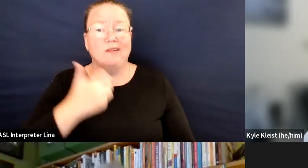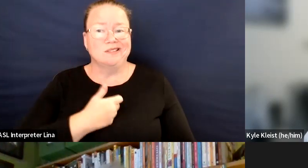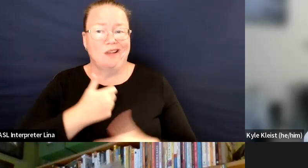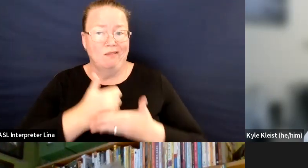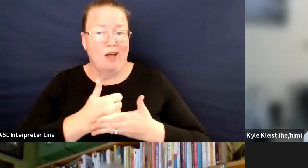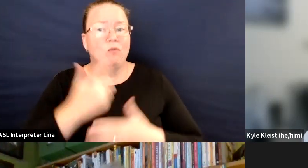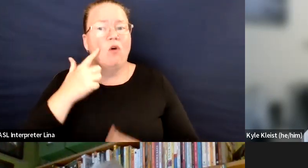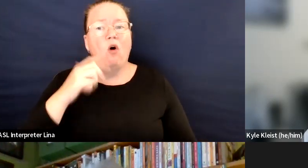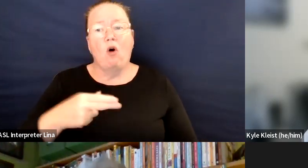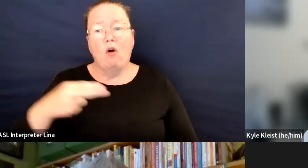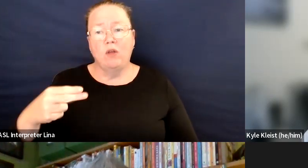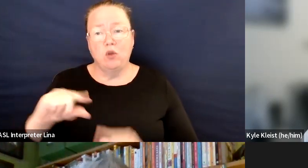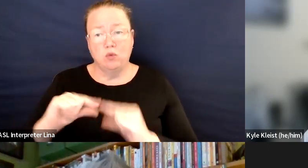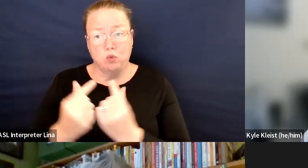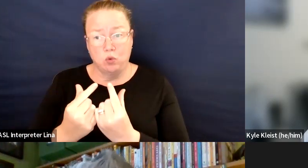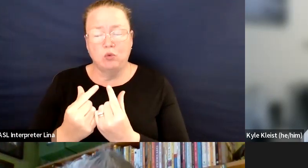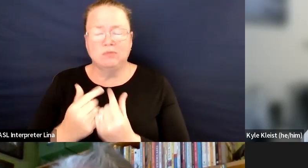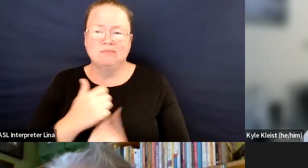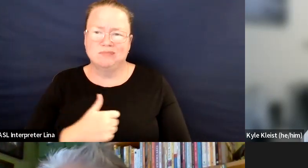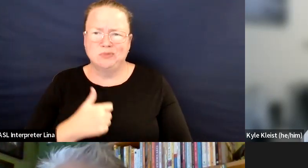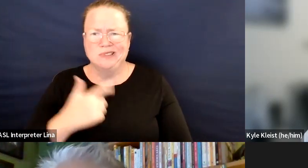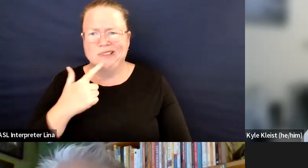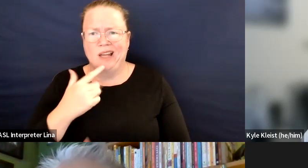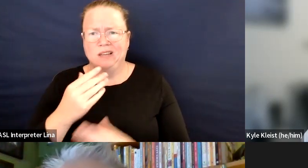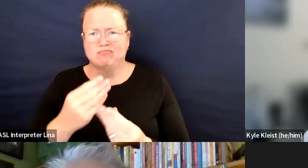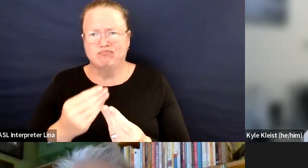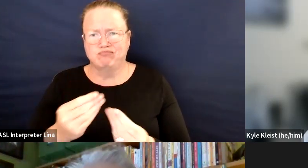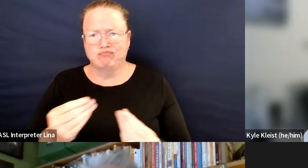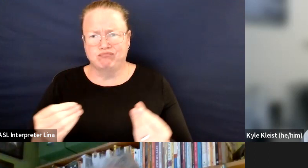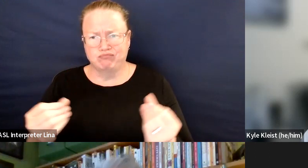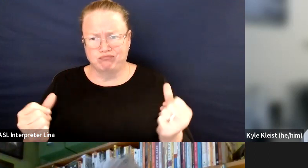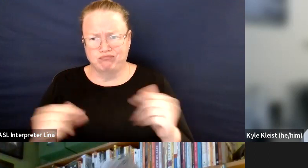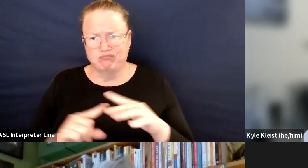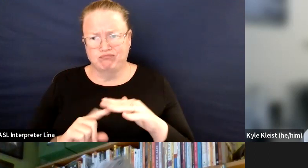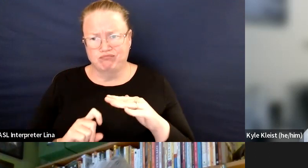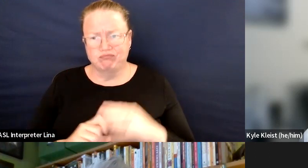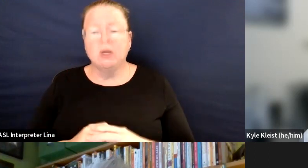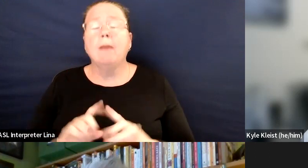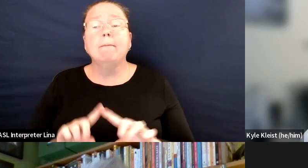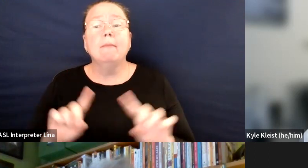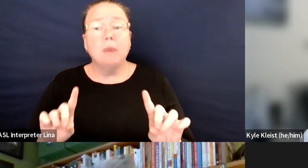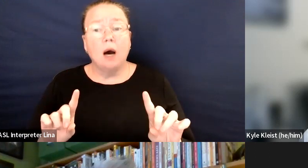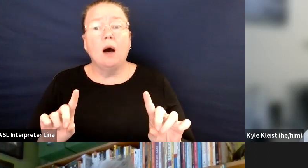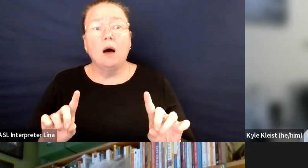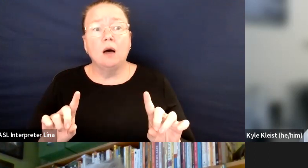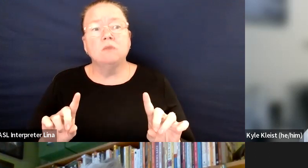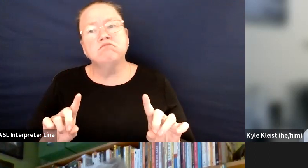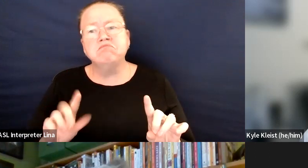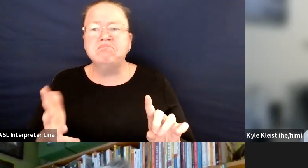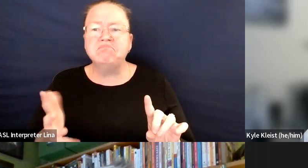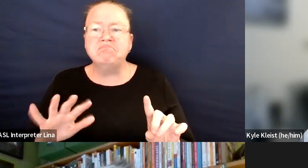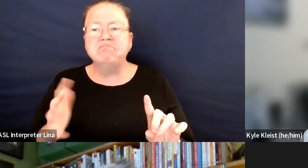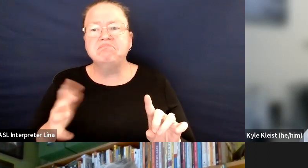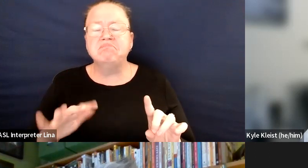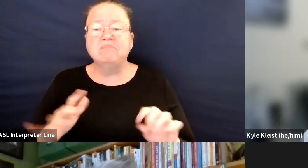Hard of Hearing group that I'm sorry to say kind of dwindled over time and went away. But it was kind of like, as